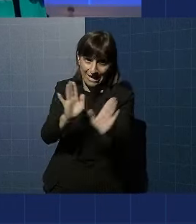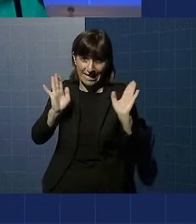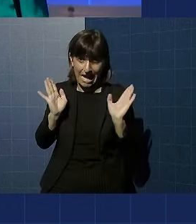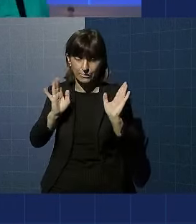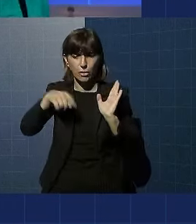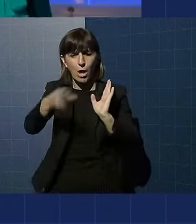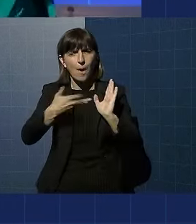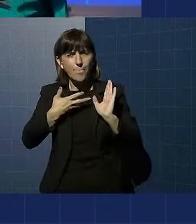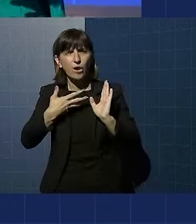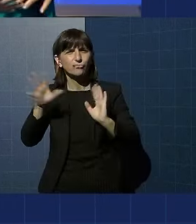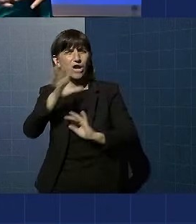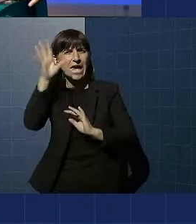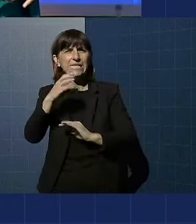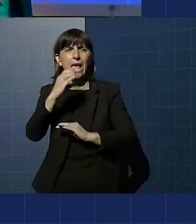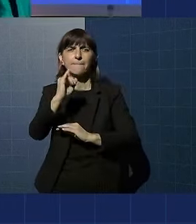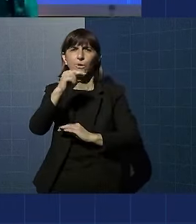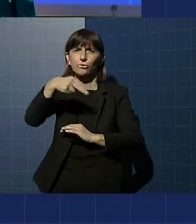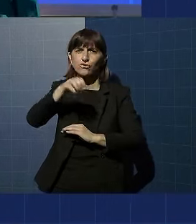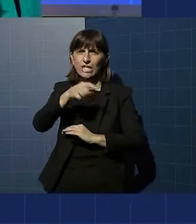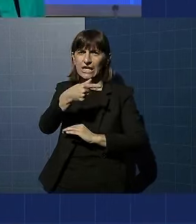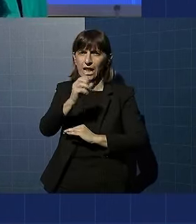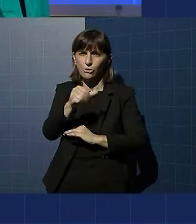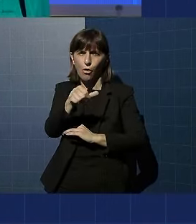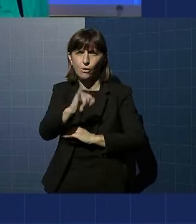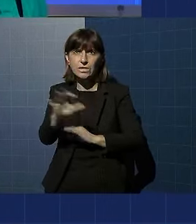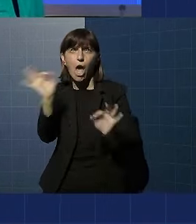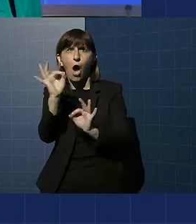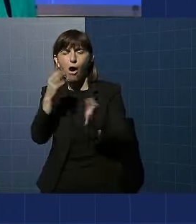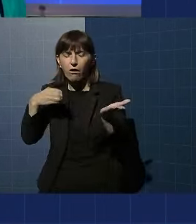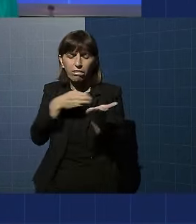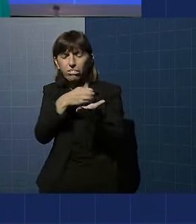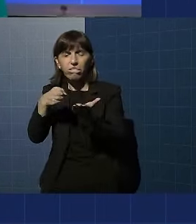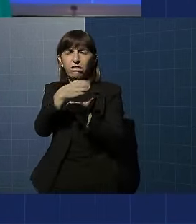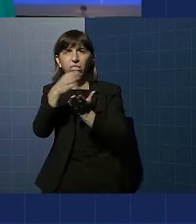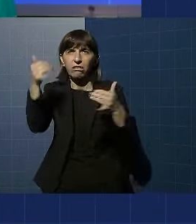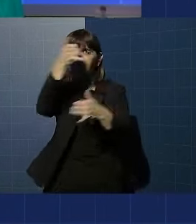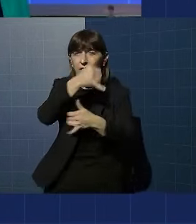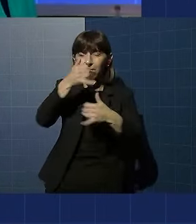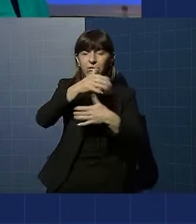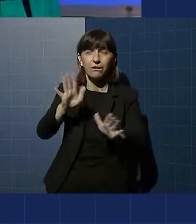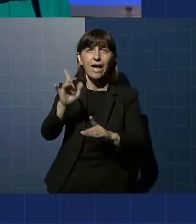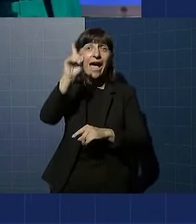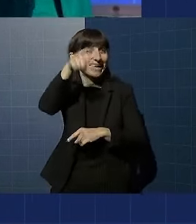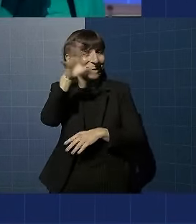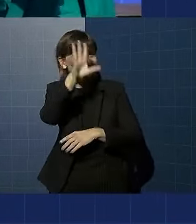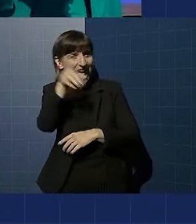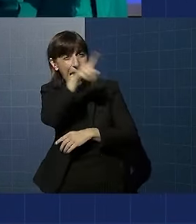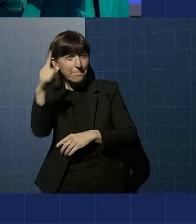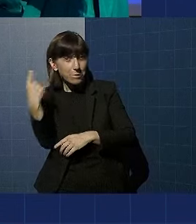on a train. Well, astronauts also get sick in space. So this is especially in the first days, this can really be a big